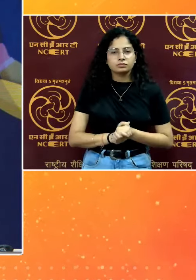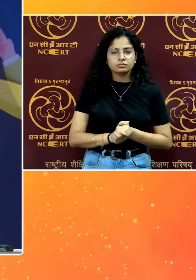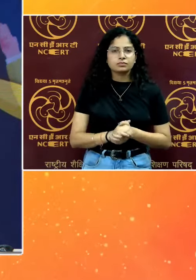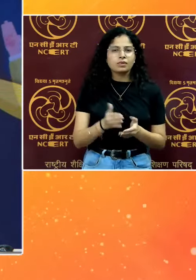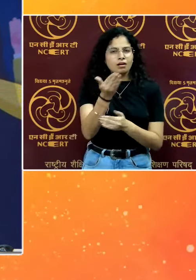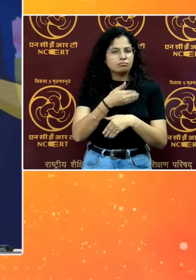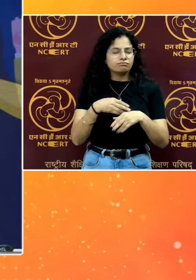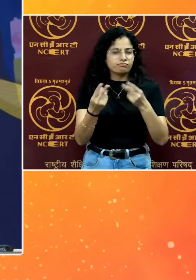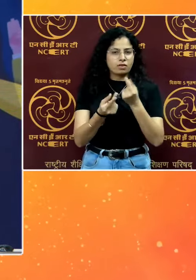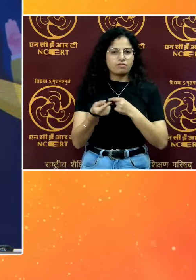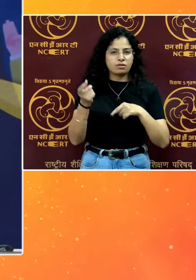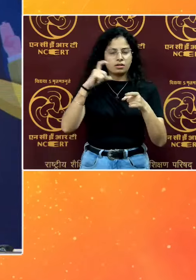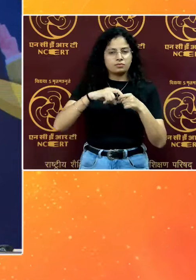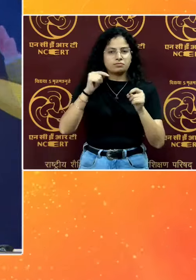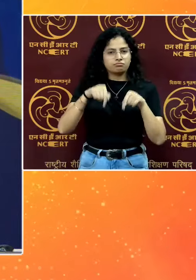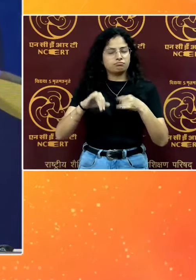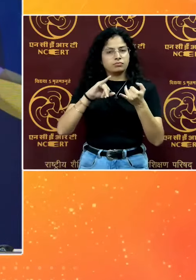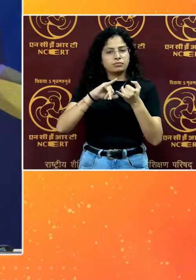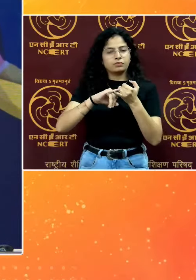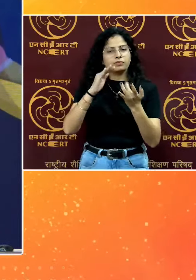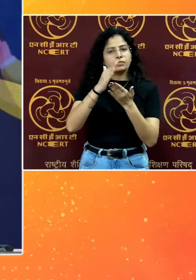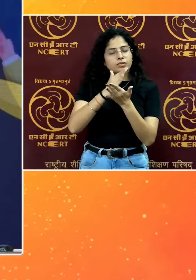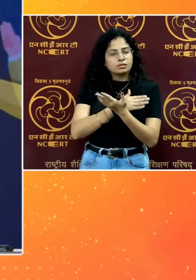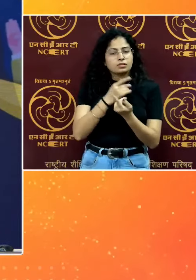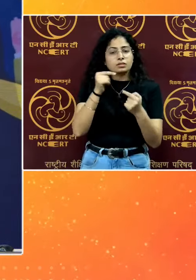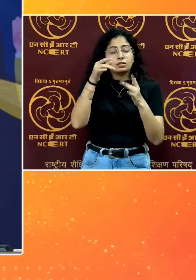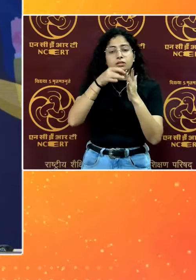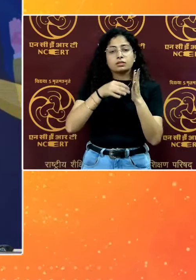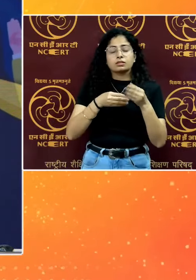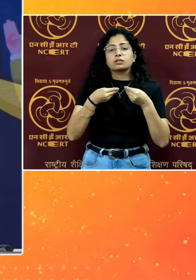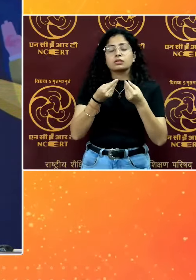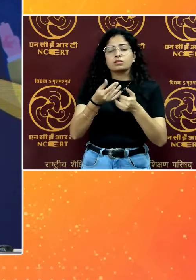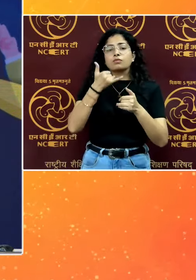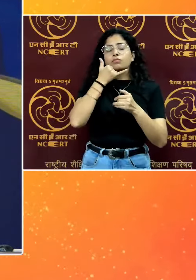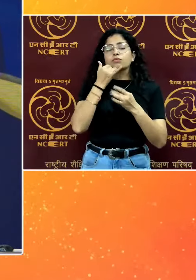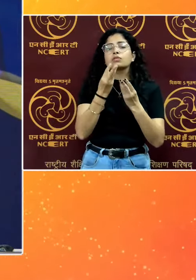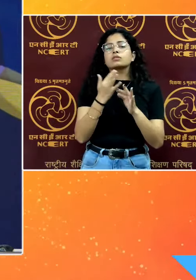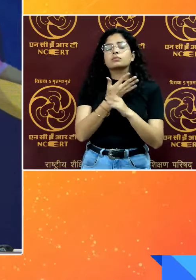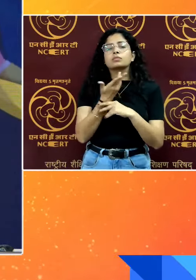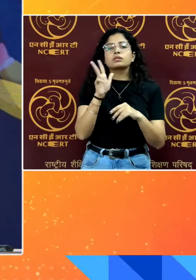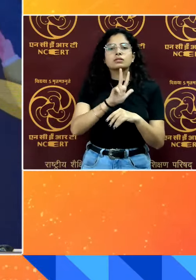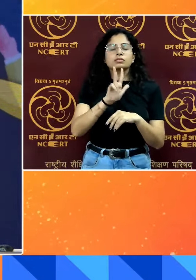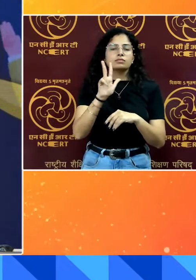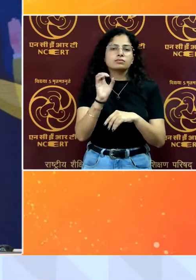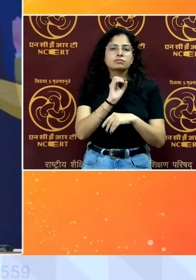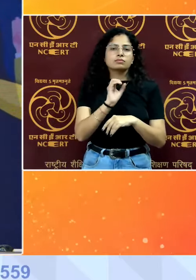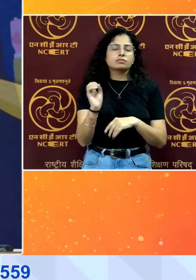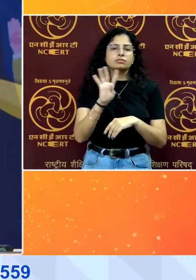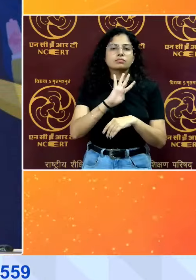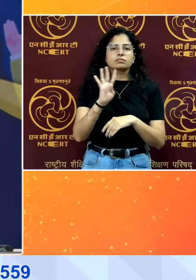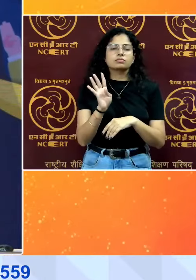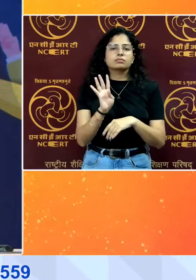you participate in this session? Please take down all the details. Our phone number is